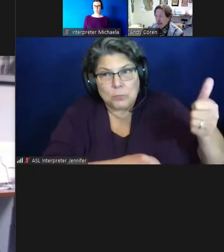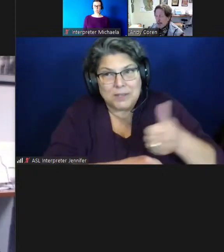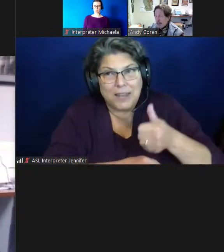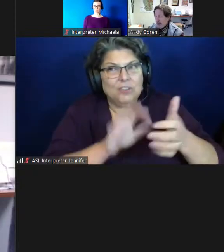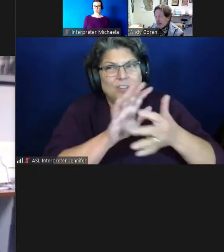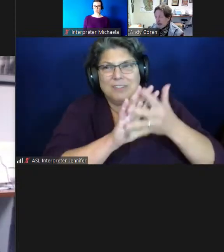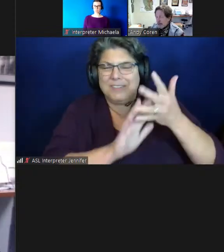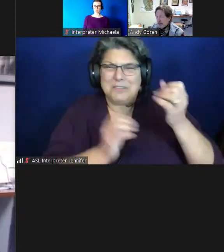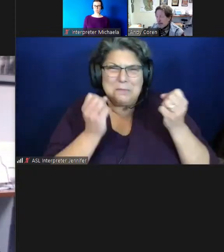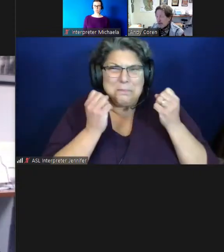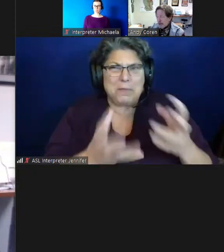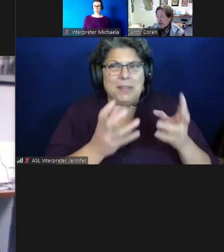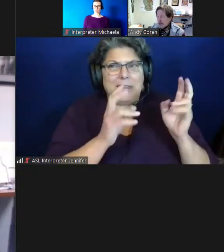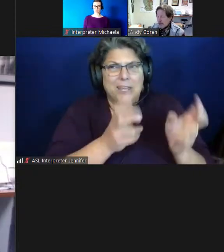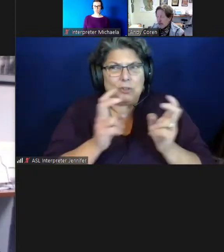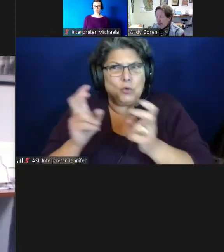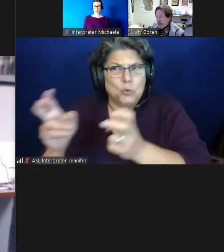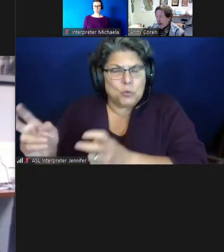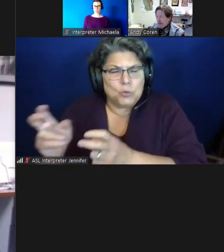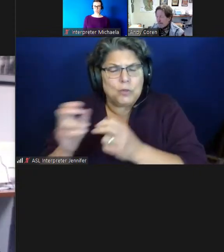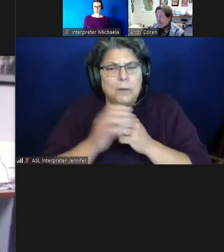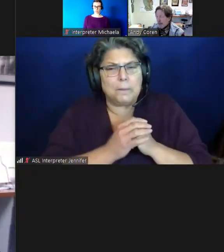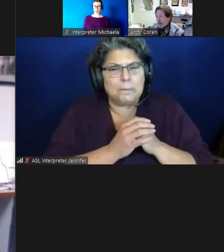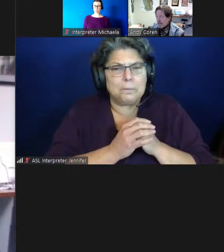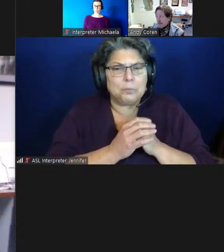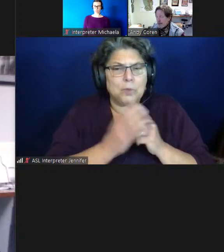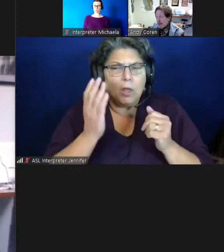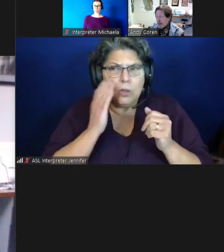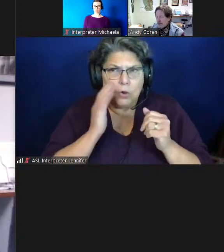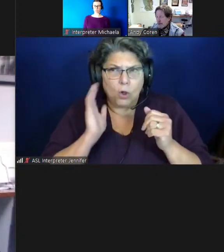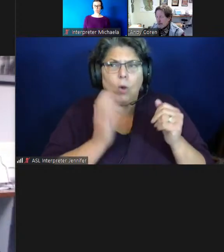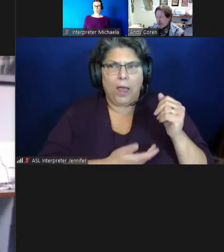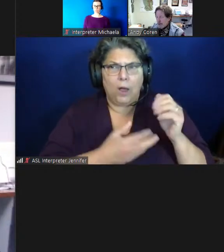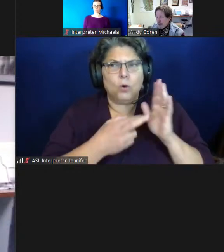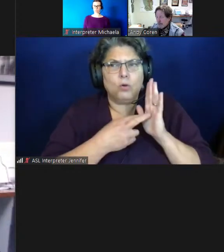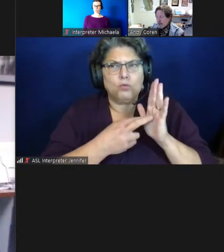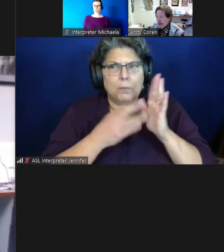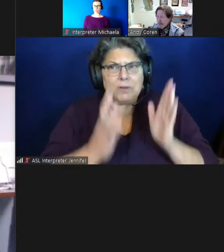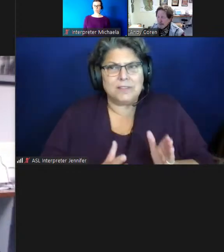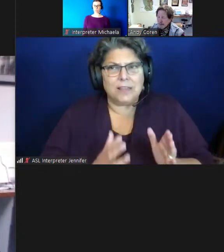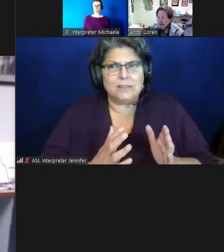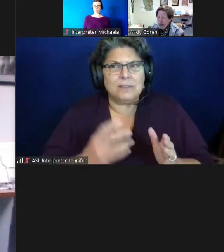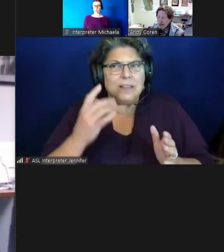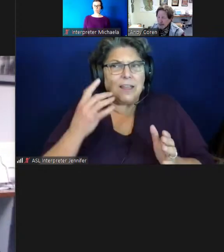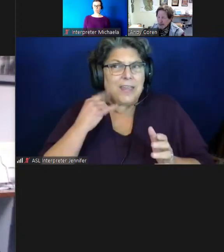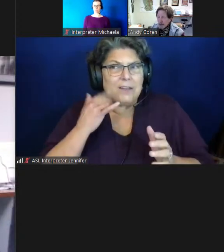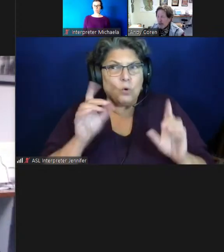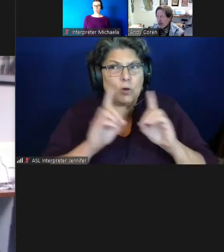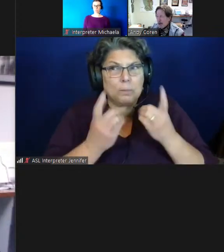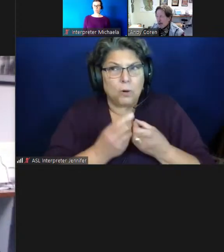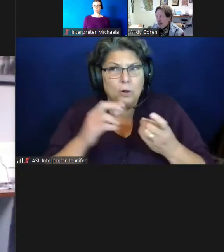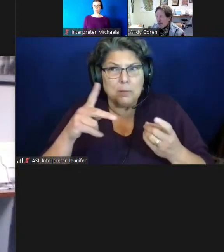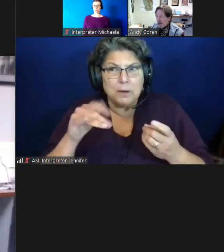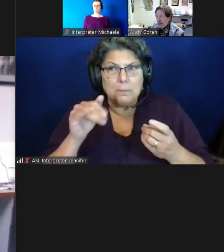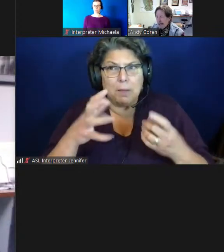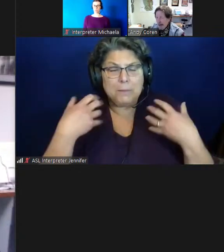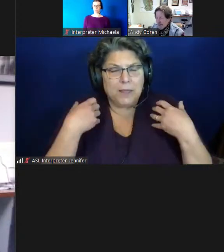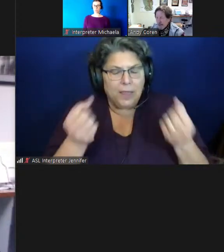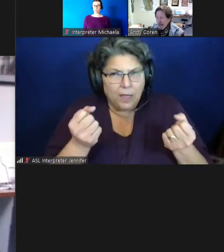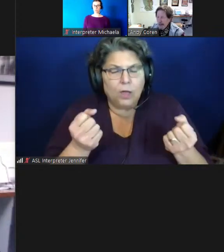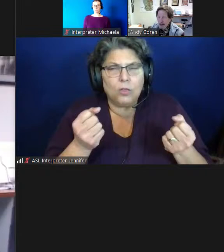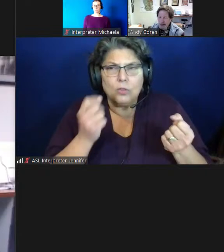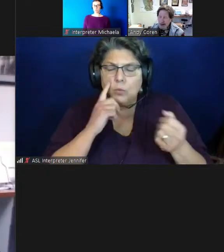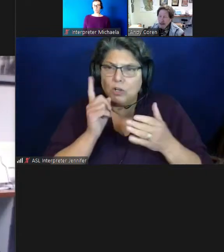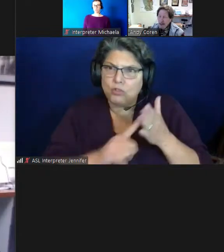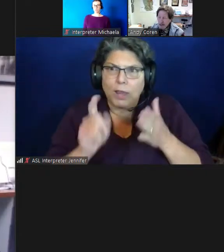issues. I know that our representatives in California Department of Public Health were checking